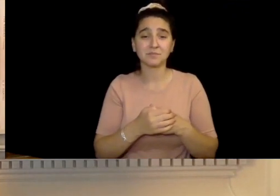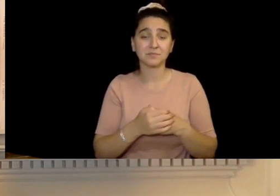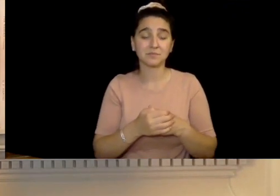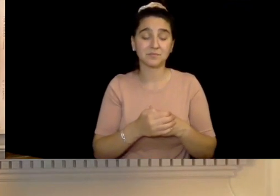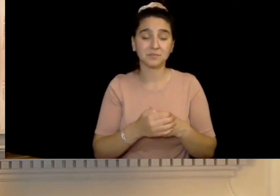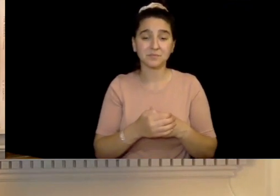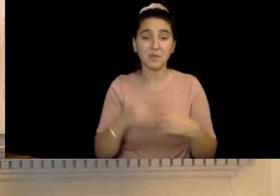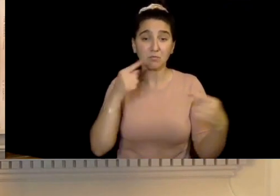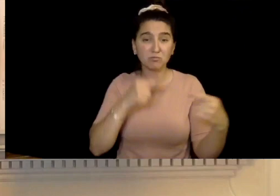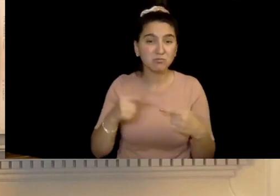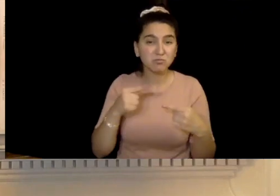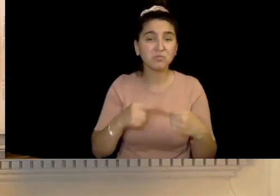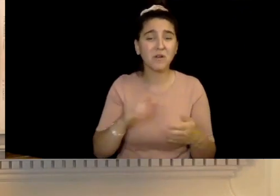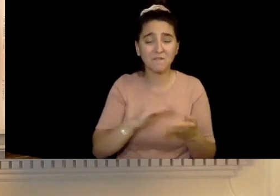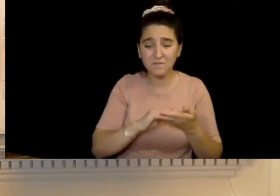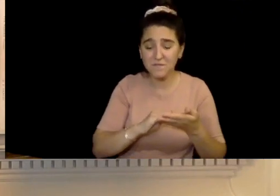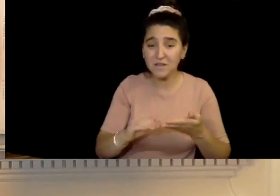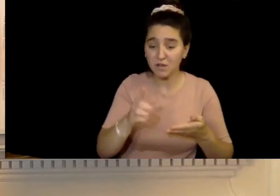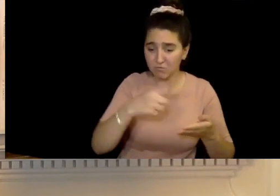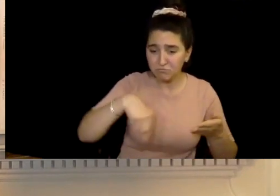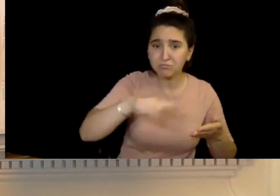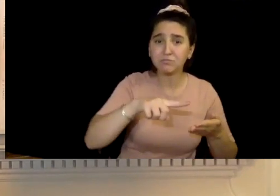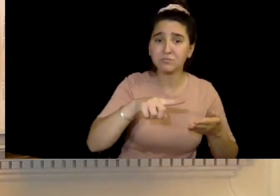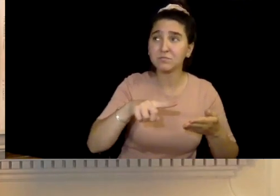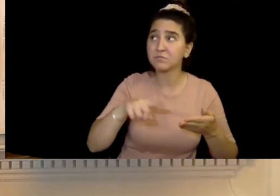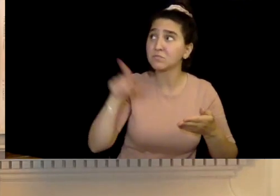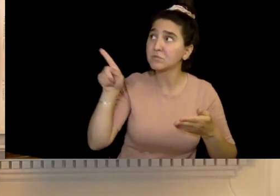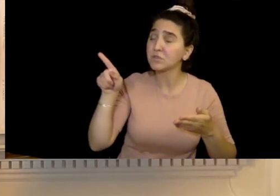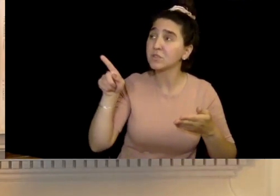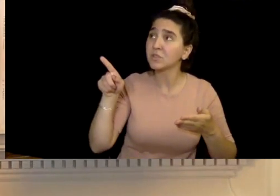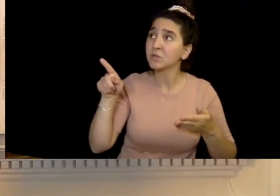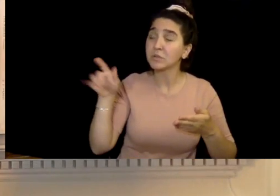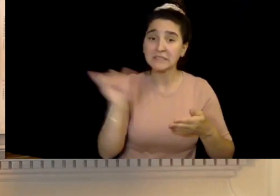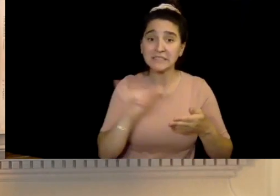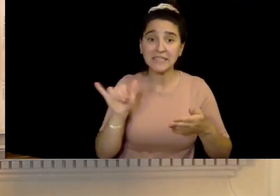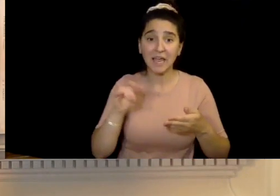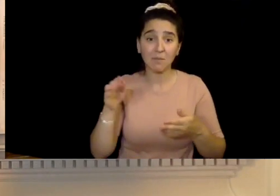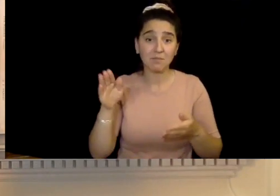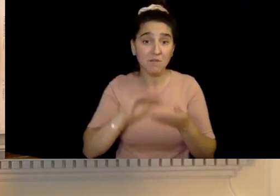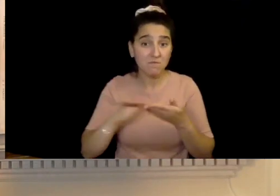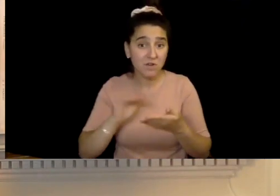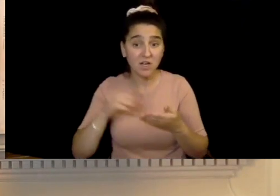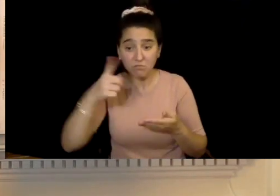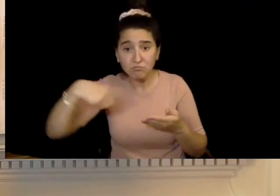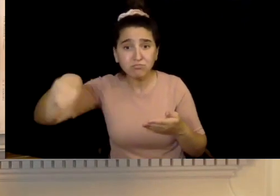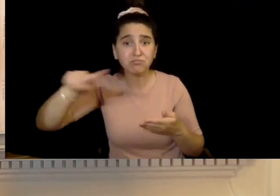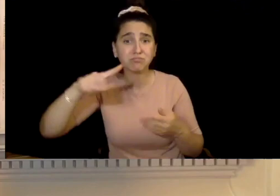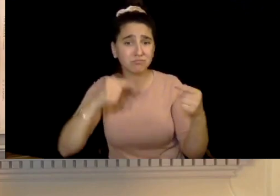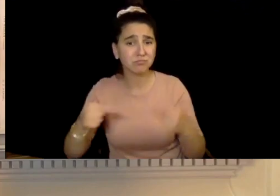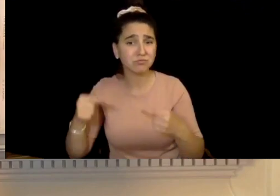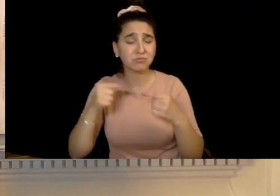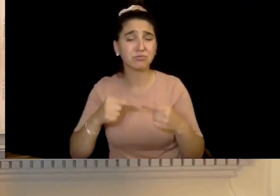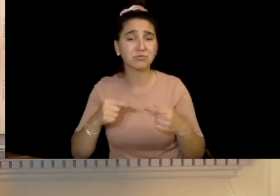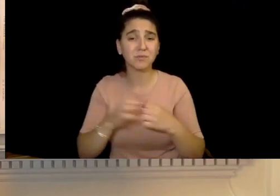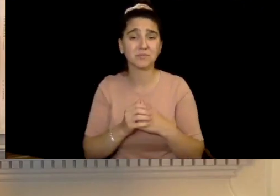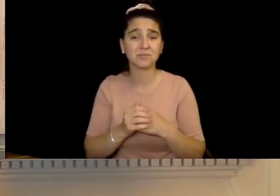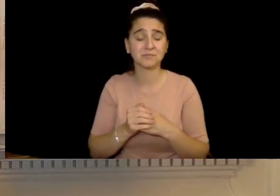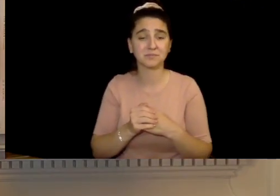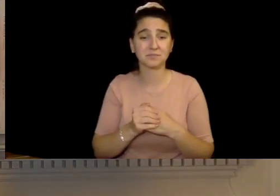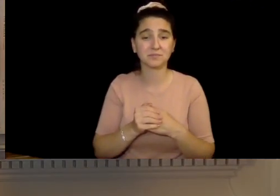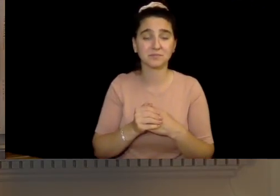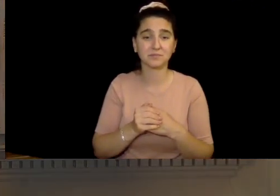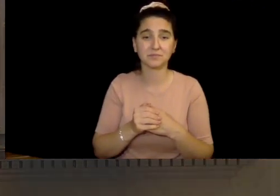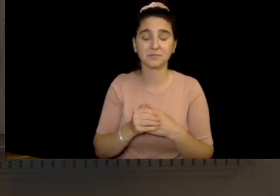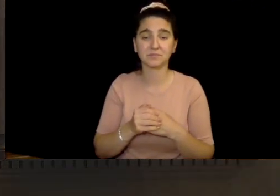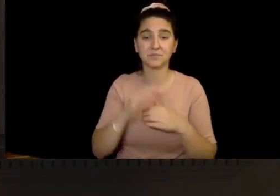our debtors. And lead us not into temptation, but deliver us from evil. For thine is the kingdom and the power and the